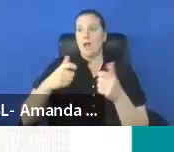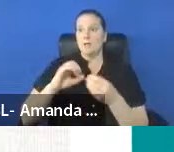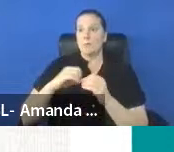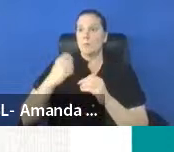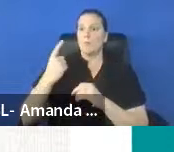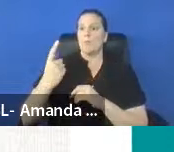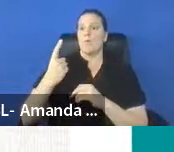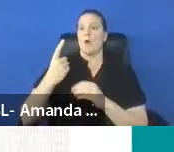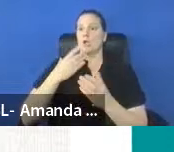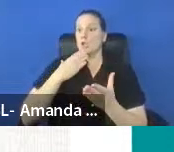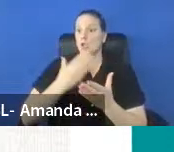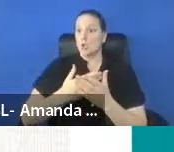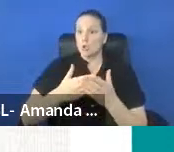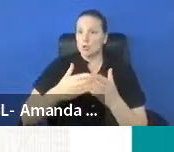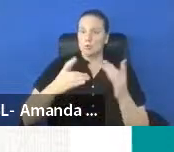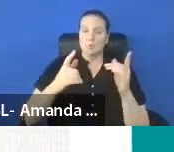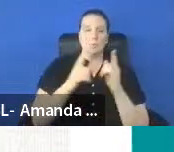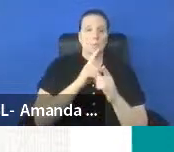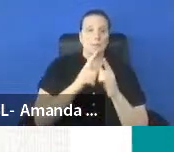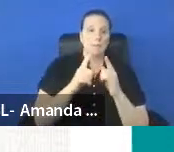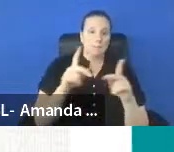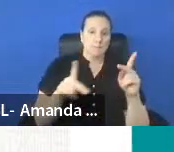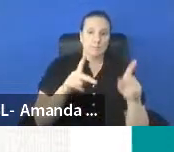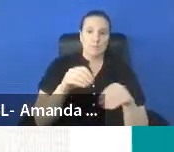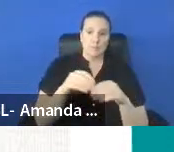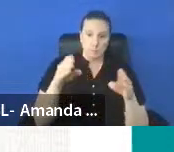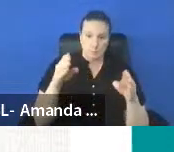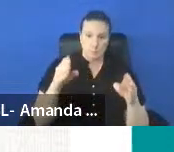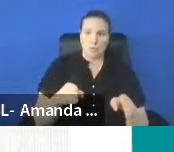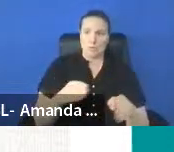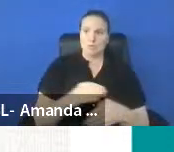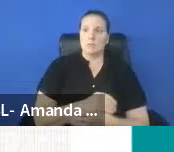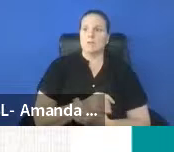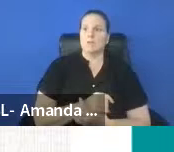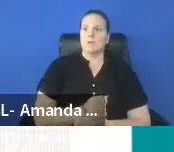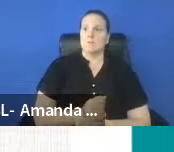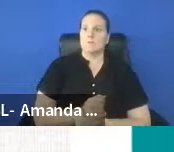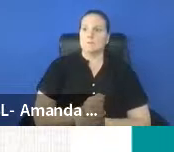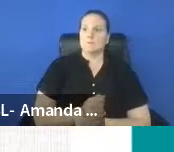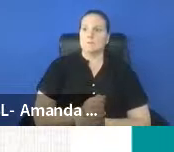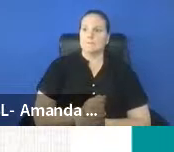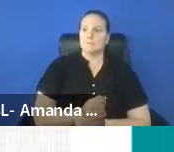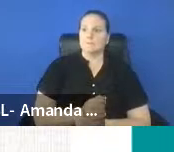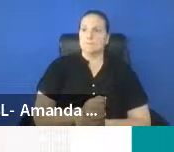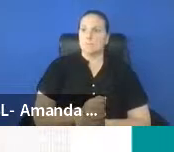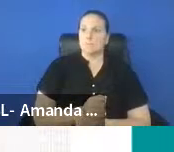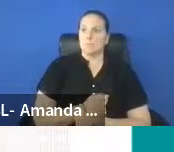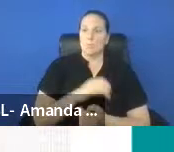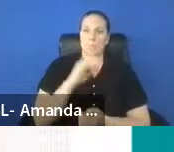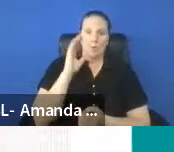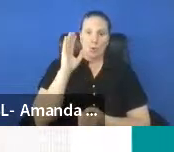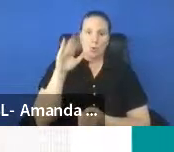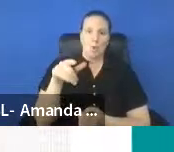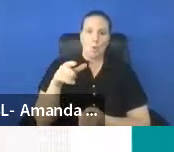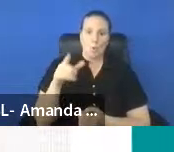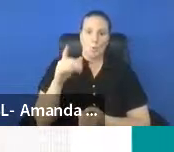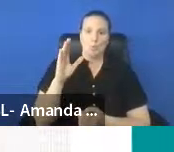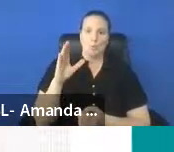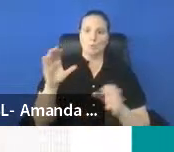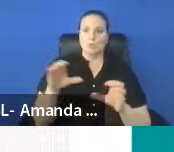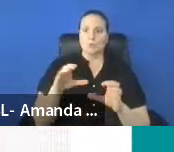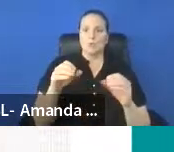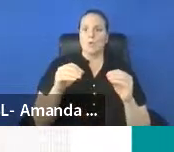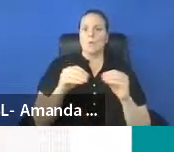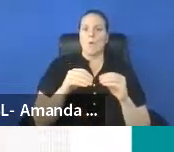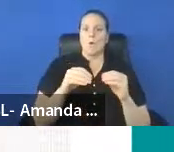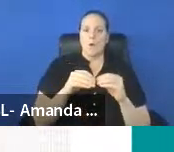to meet folks in person. And we know that we're going to do more